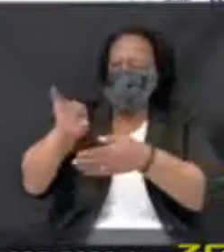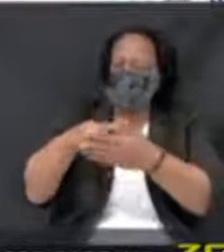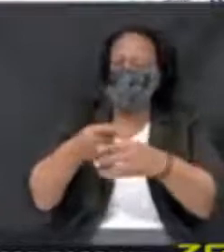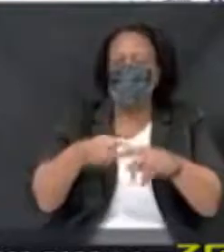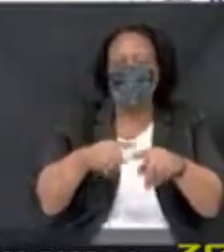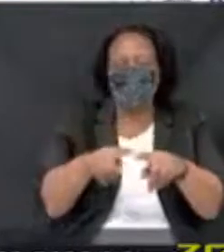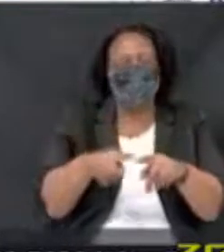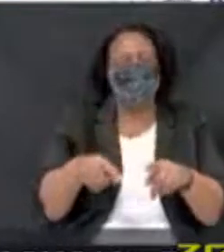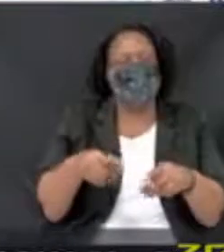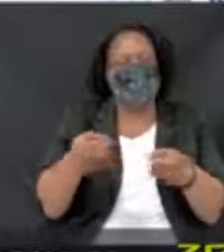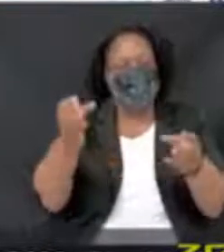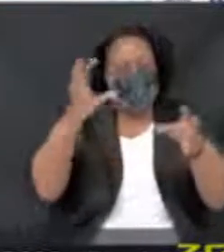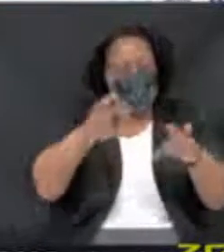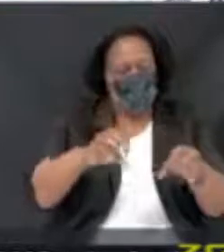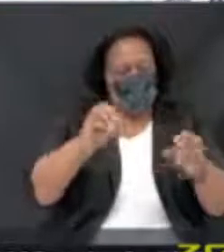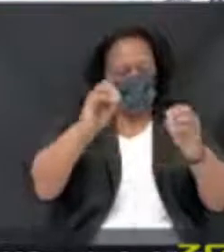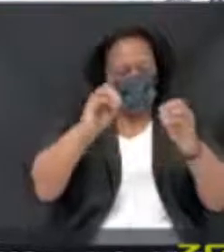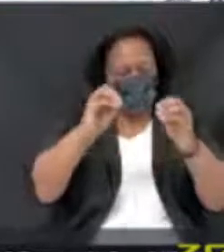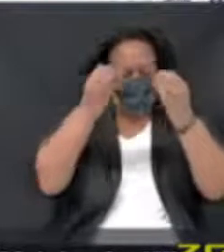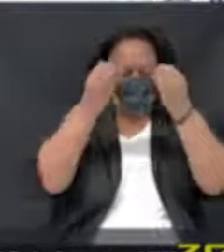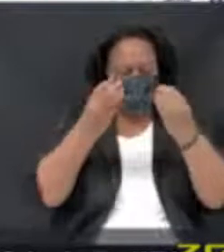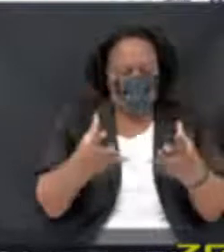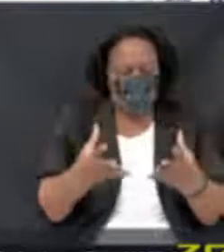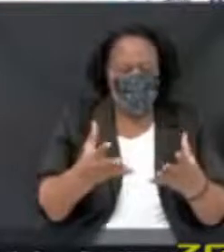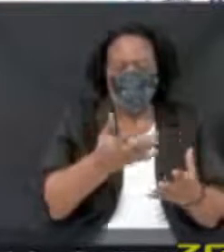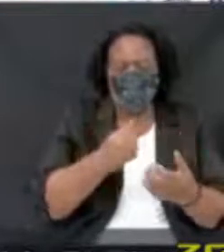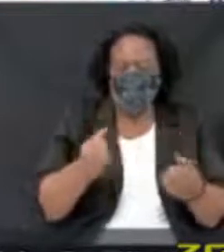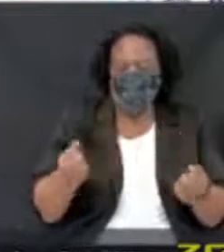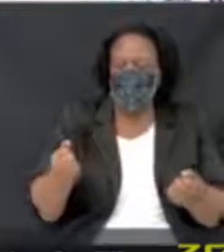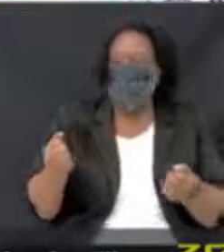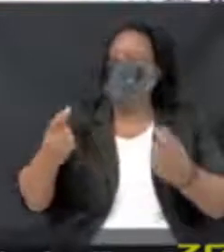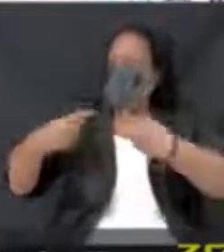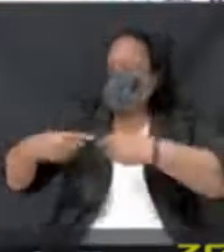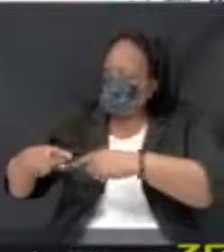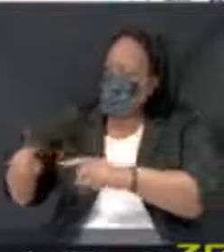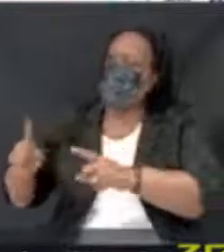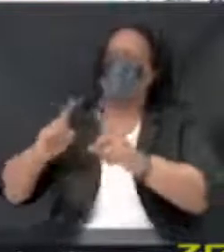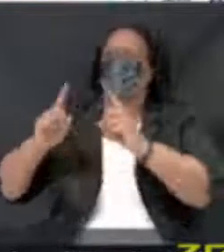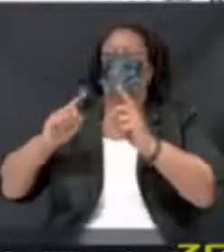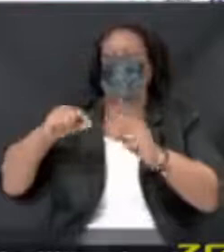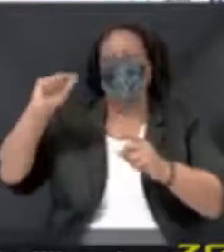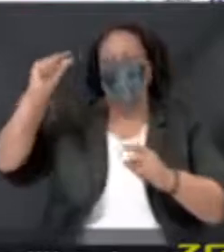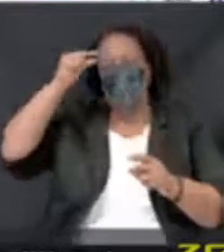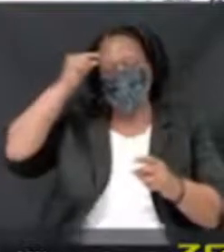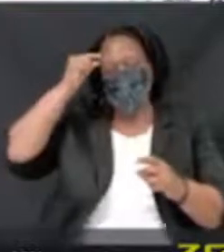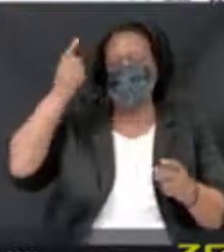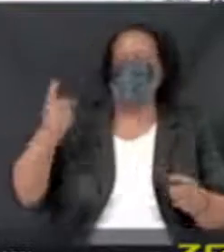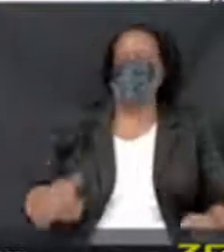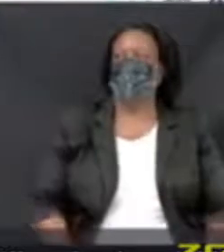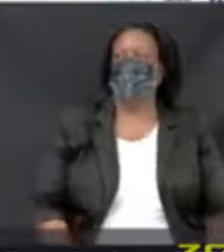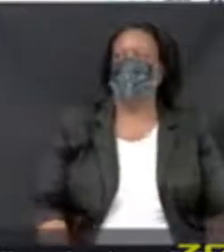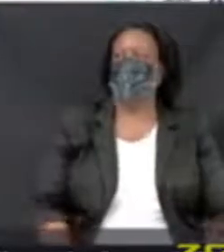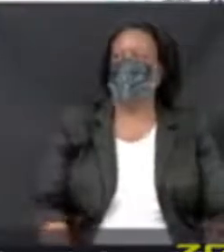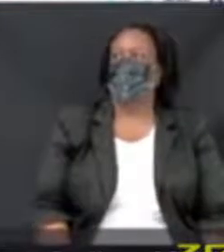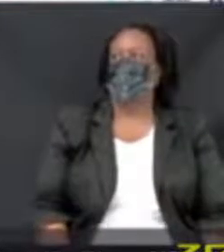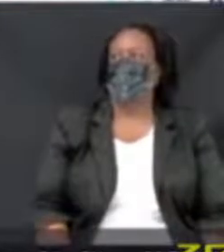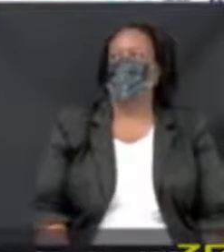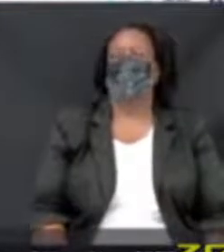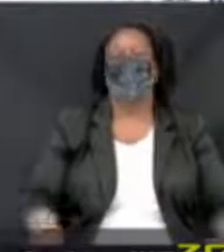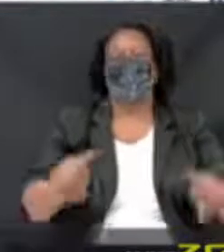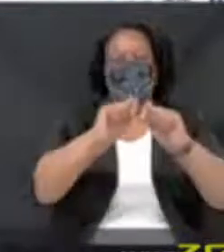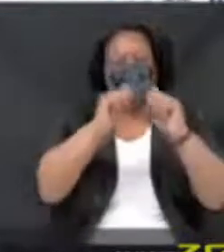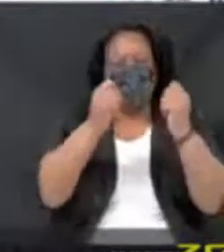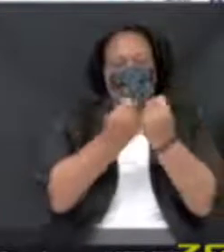companies, organizations, whether it be private, public, or otherwise, that will request engagement. The task force